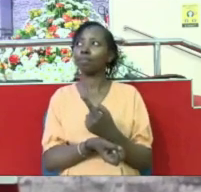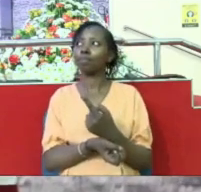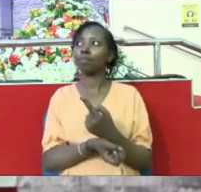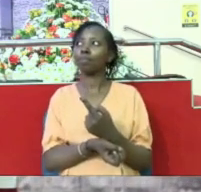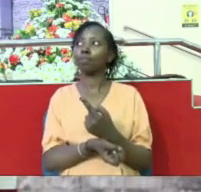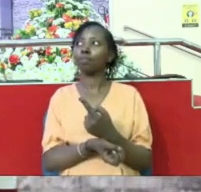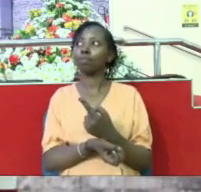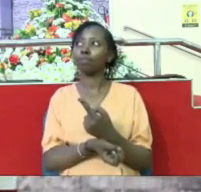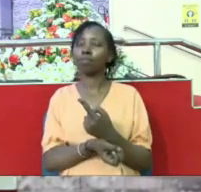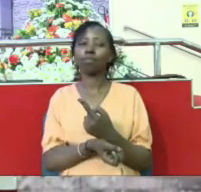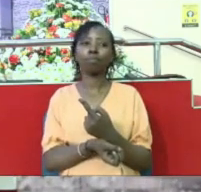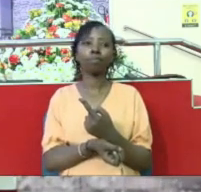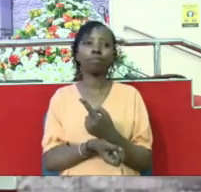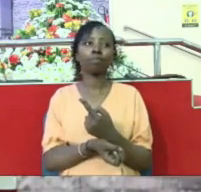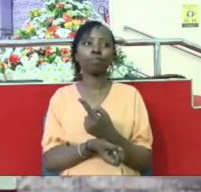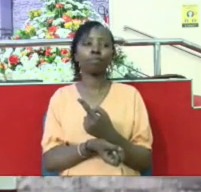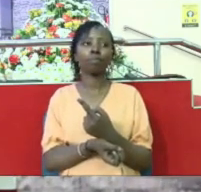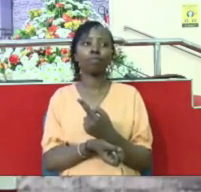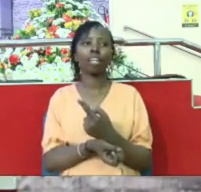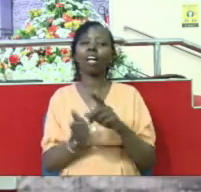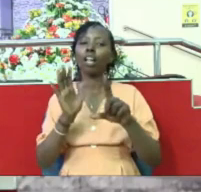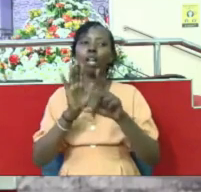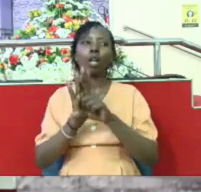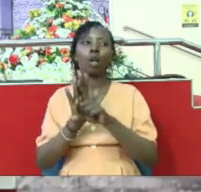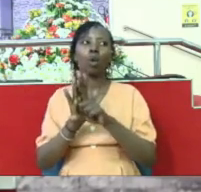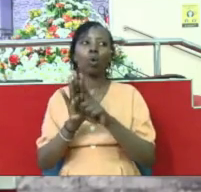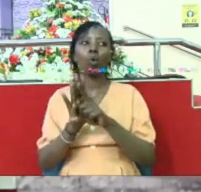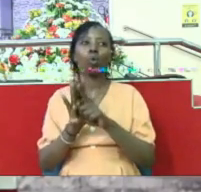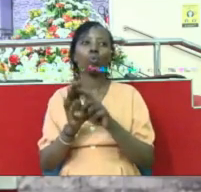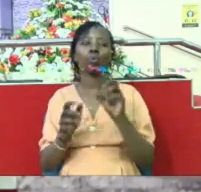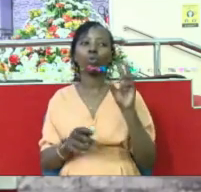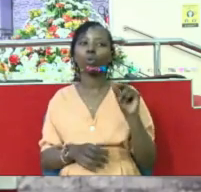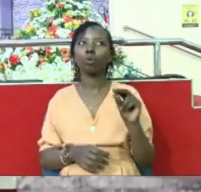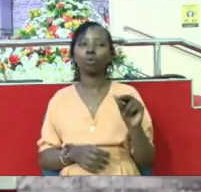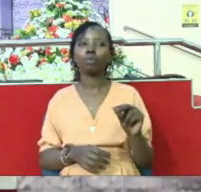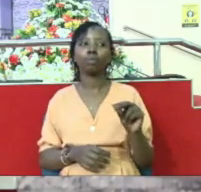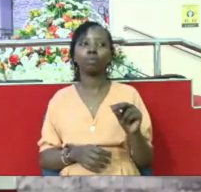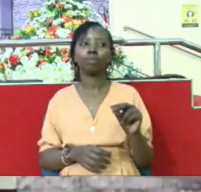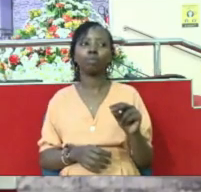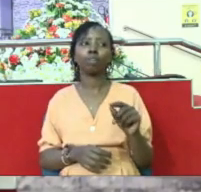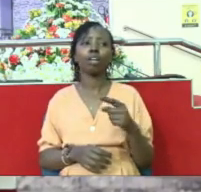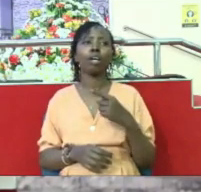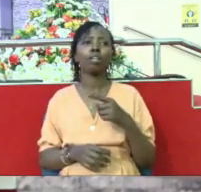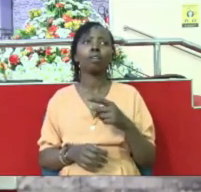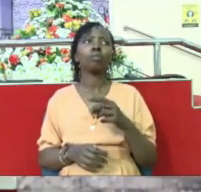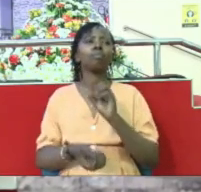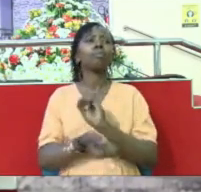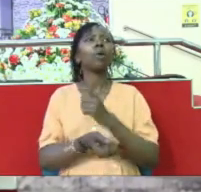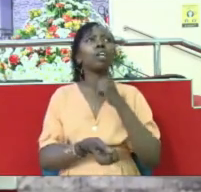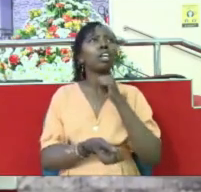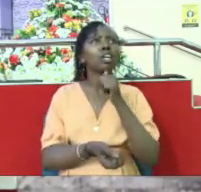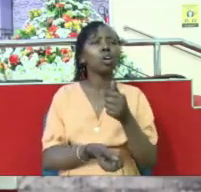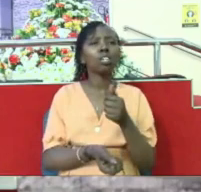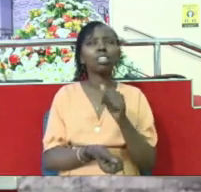And it is not a law. Na si sheria. He's not saying this is the law of Mendes and passions. Hasemi hii ni